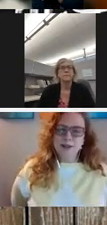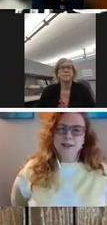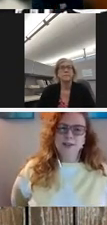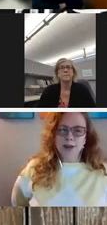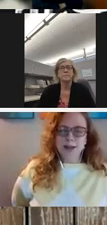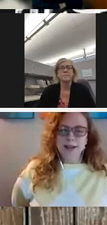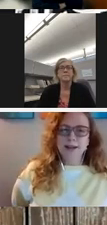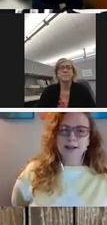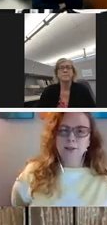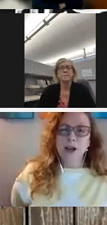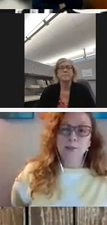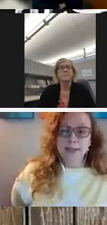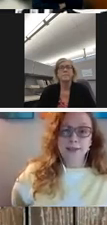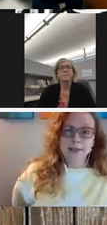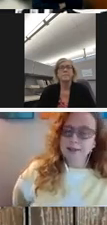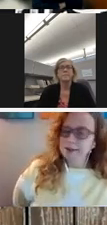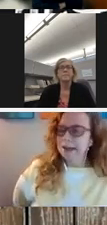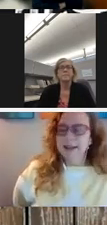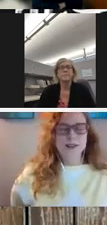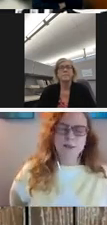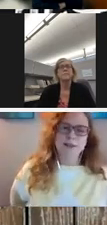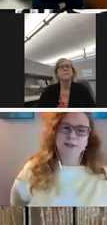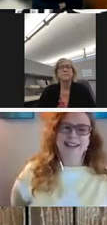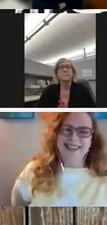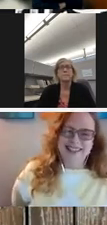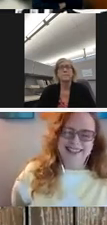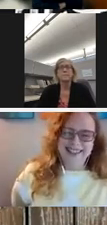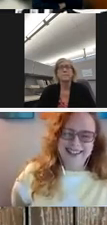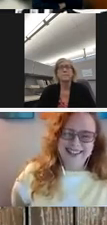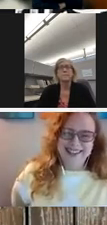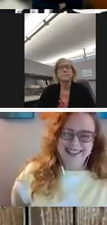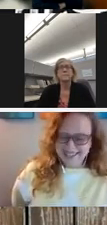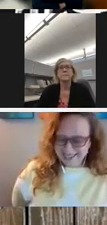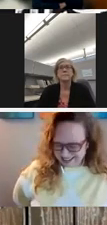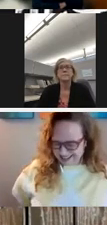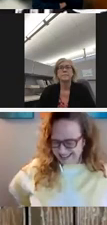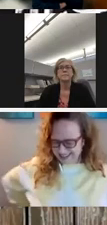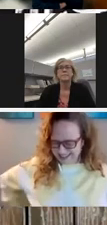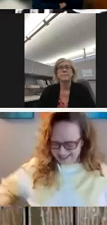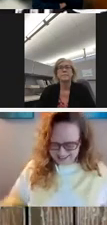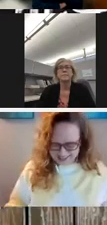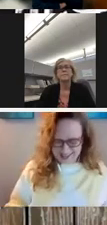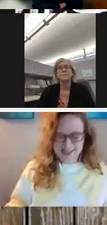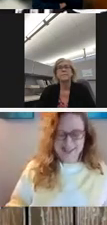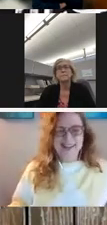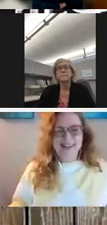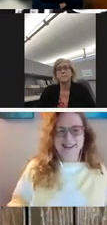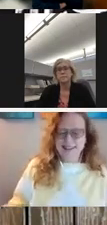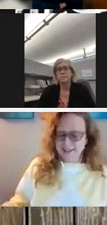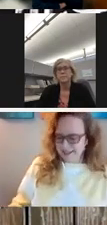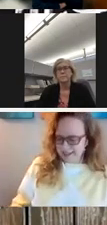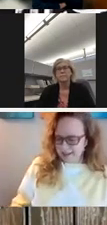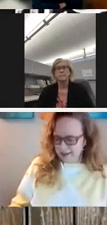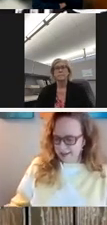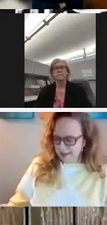Okay. Employers, trending, job skills, any of the above. Okay. So I can answer the 21st